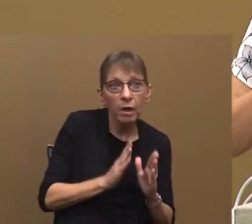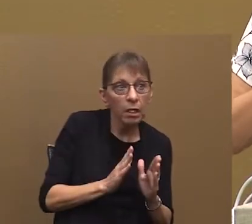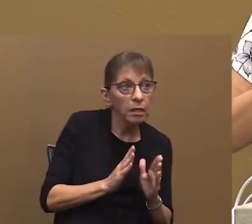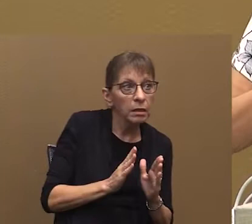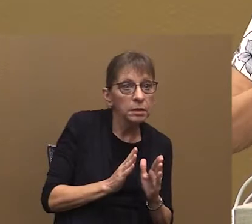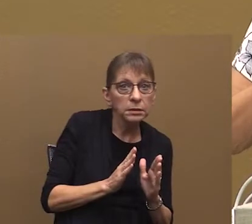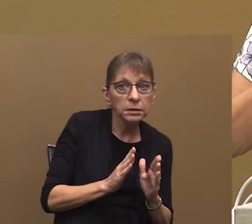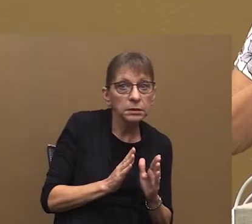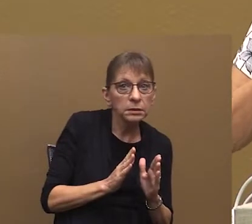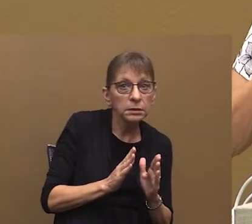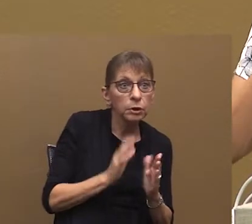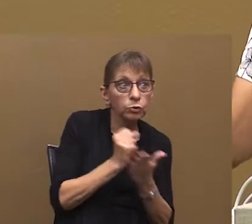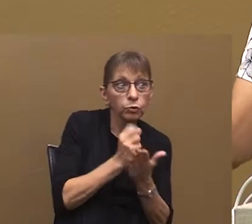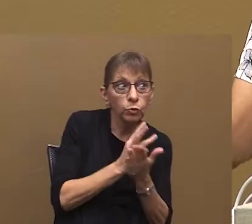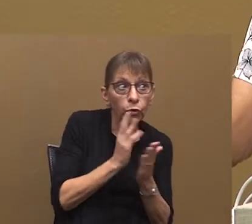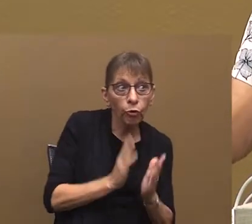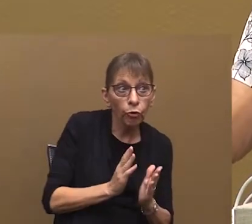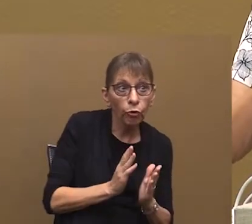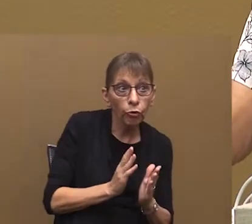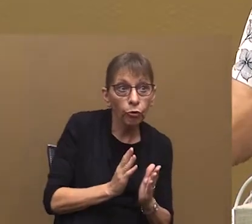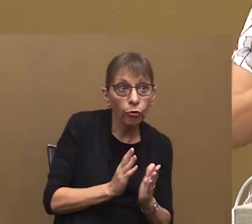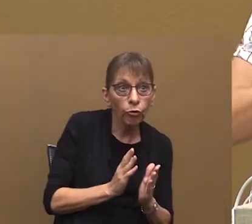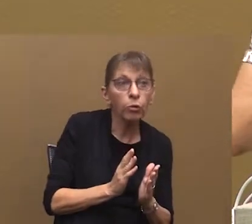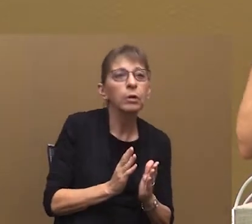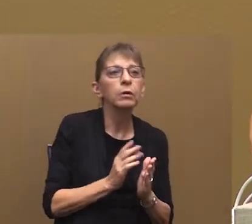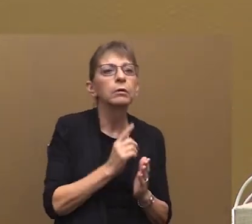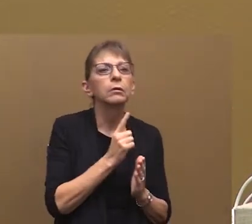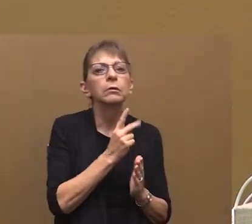paraprofessionals, social workers,